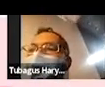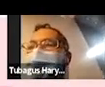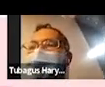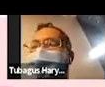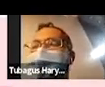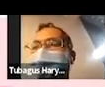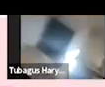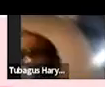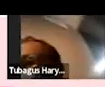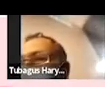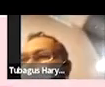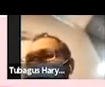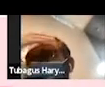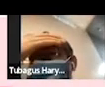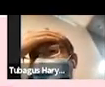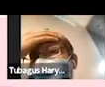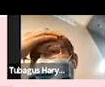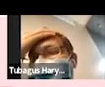claims